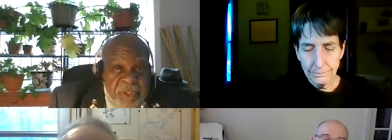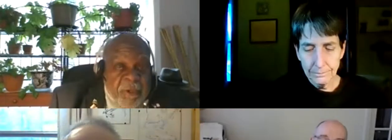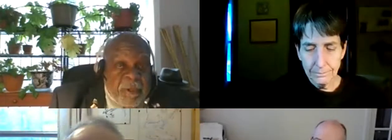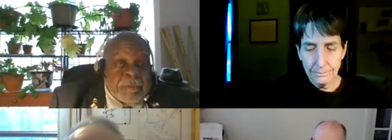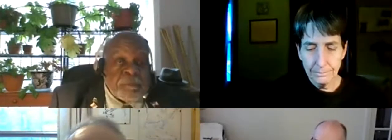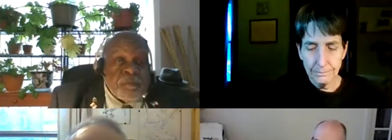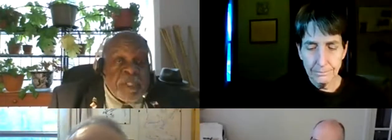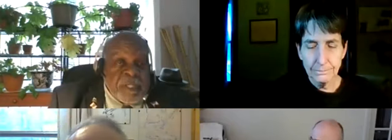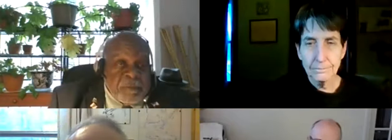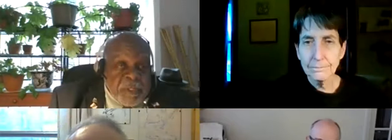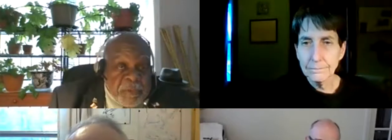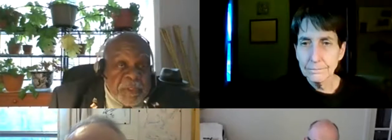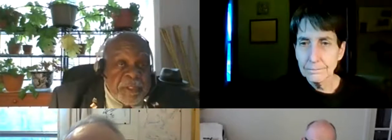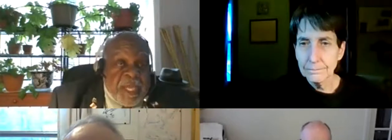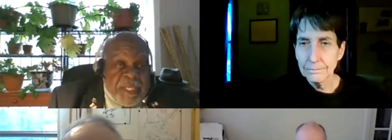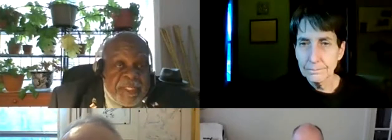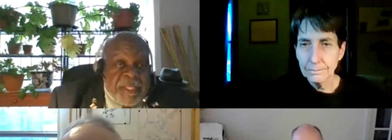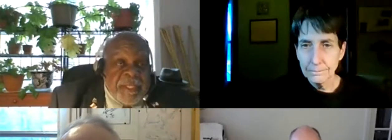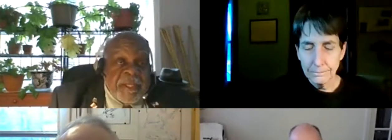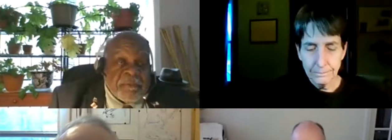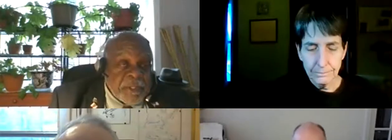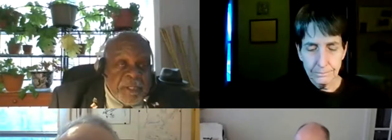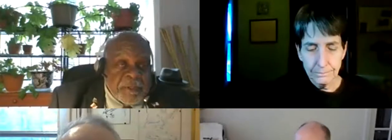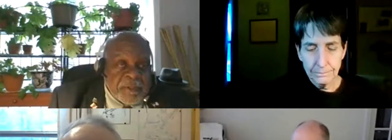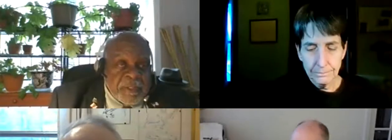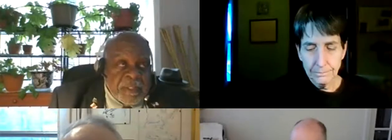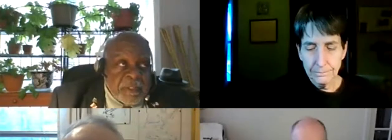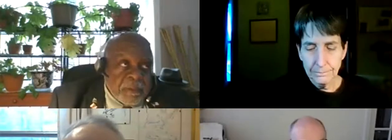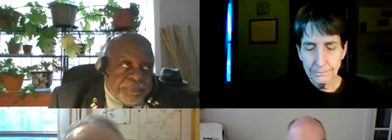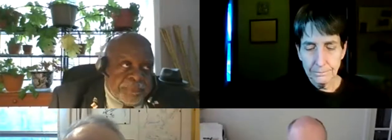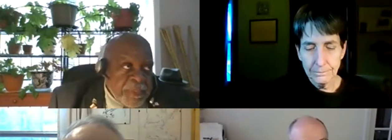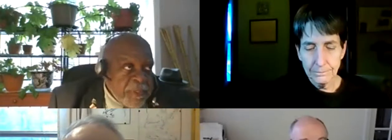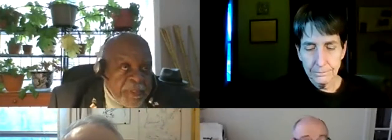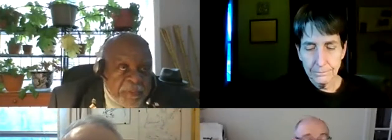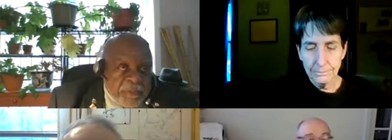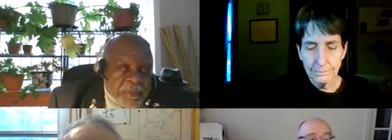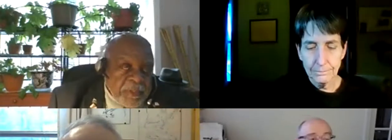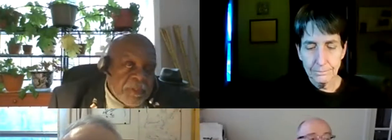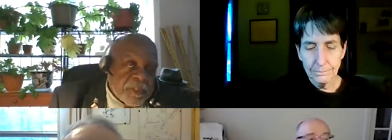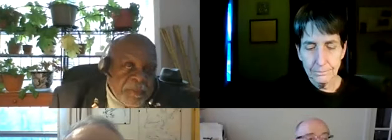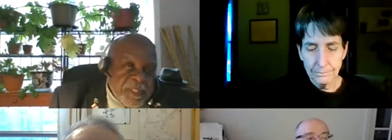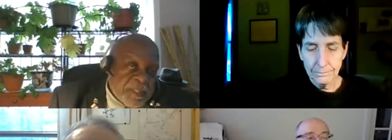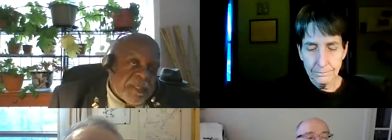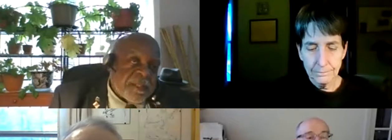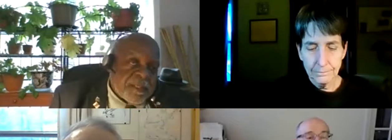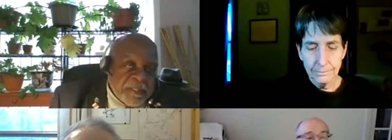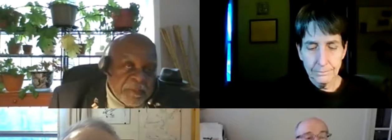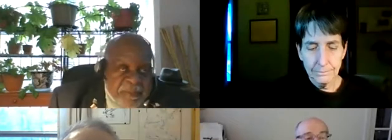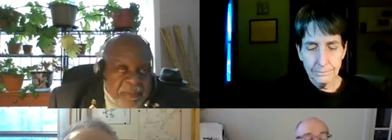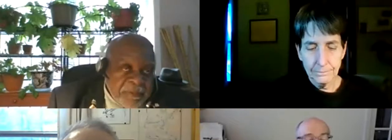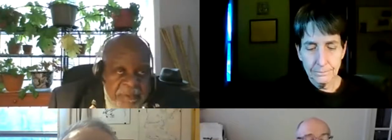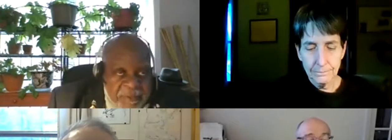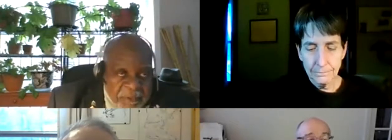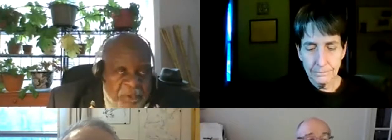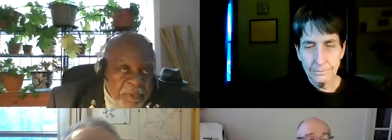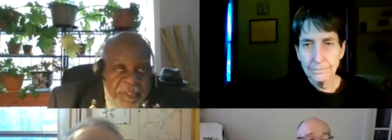on this call that have been doing IT for years and go, you know, look at my site, I got a, you